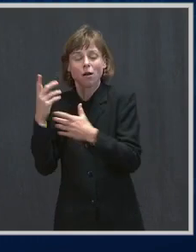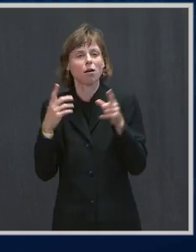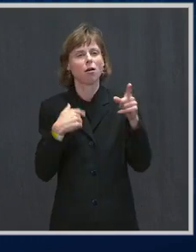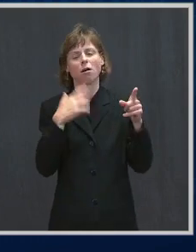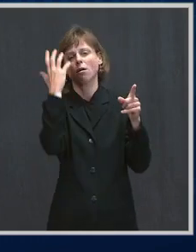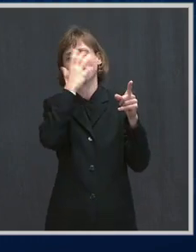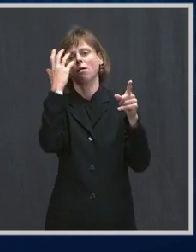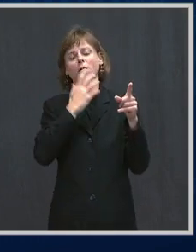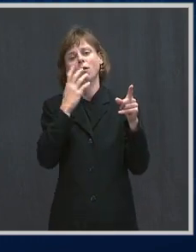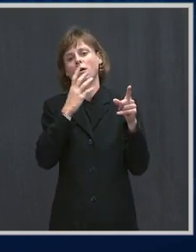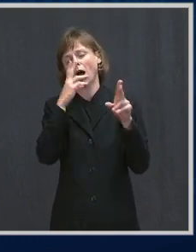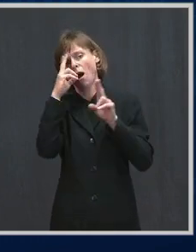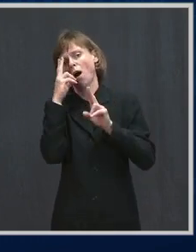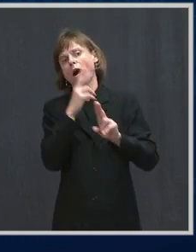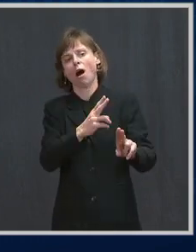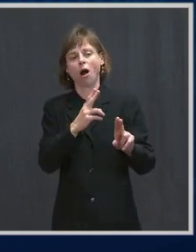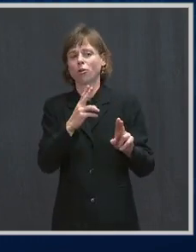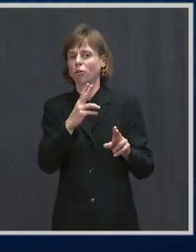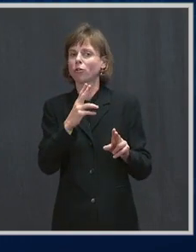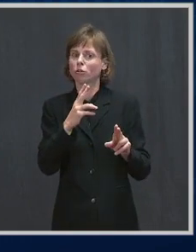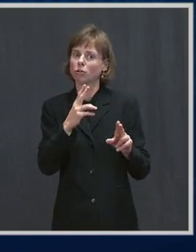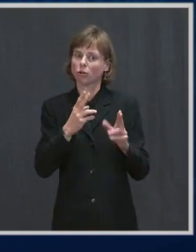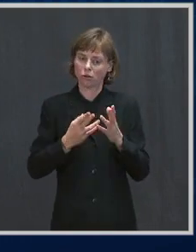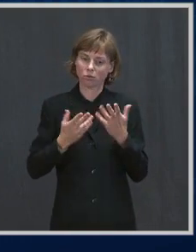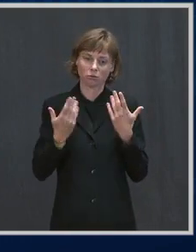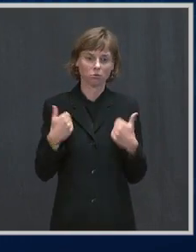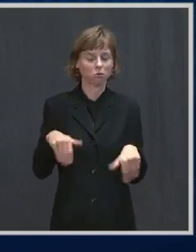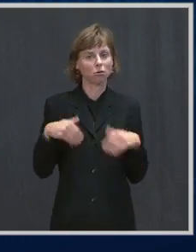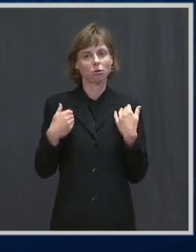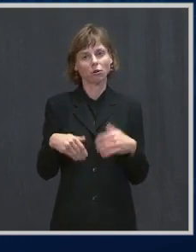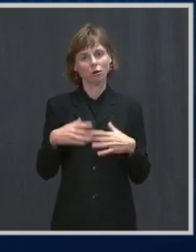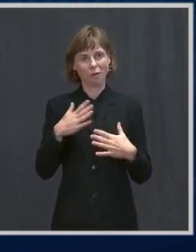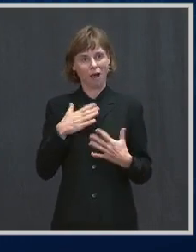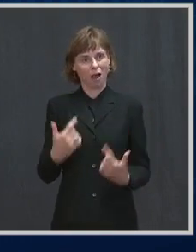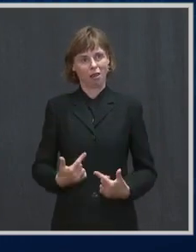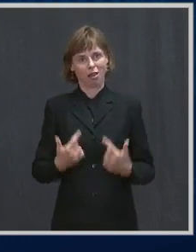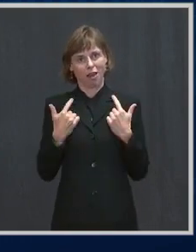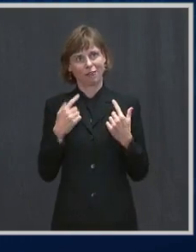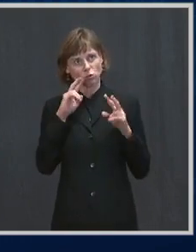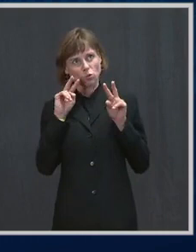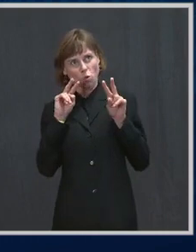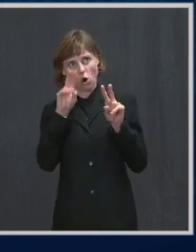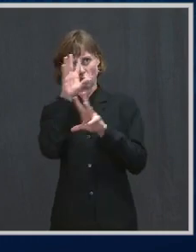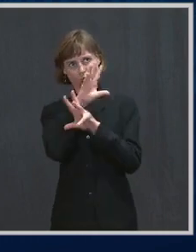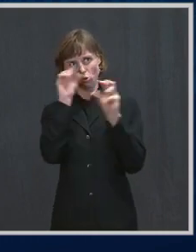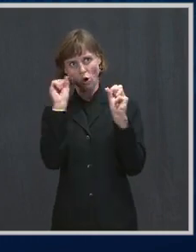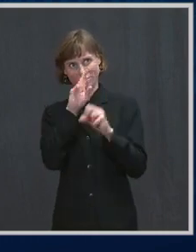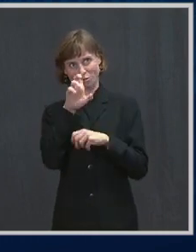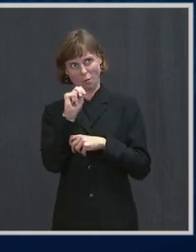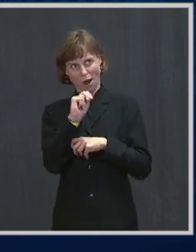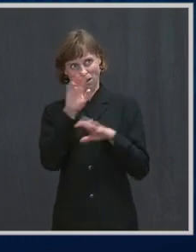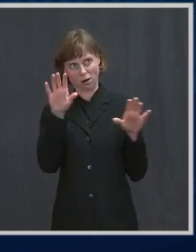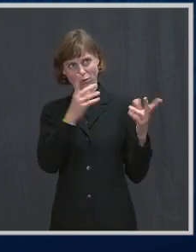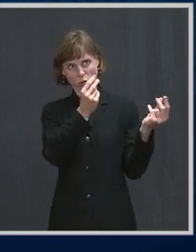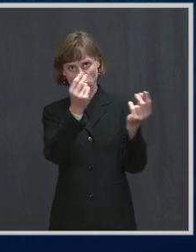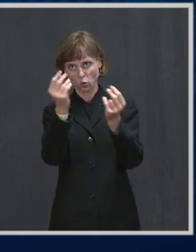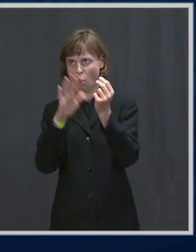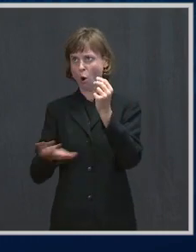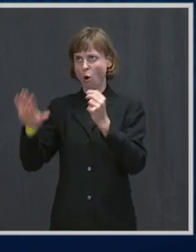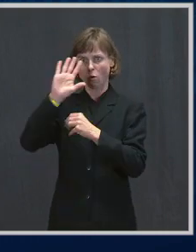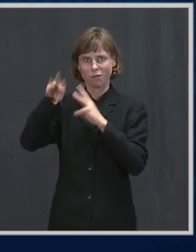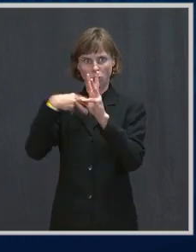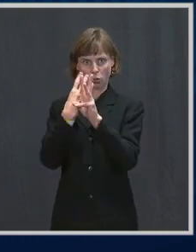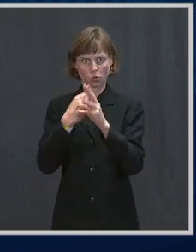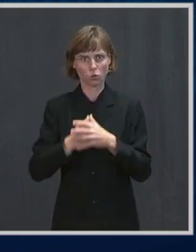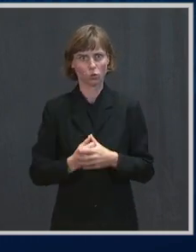pleasures of my life to watch President Biden in action across the globe. And